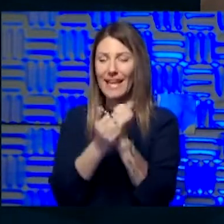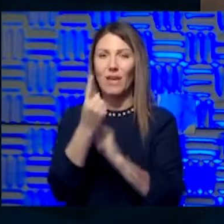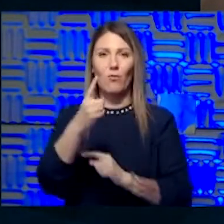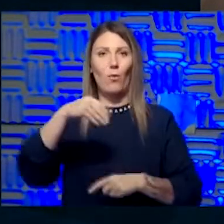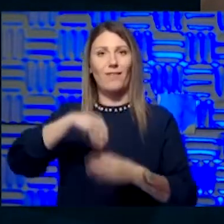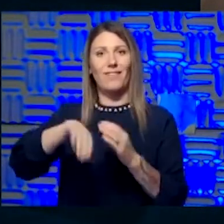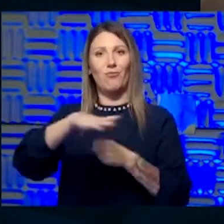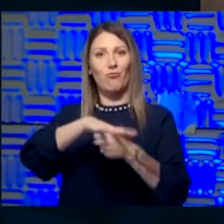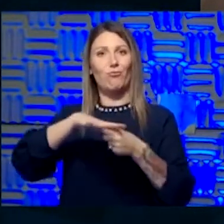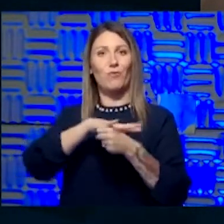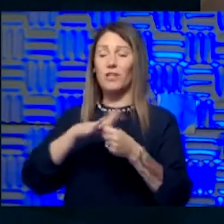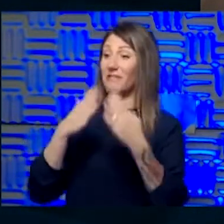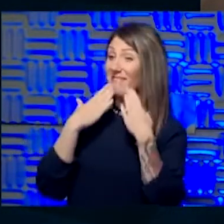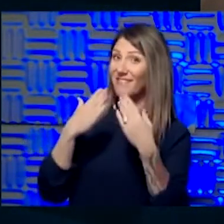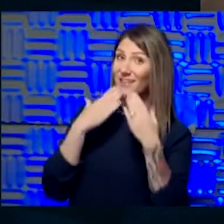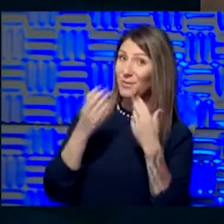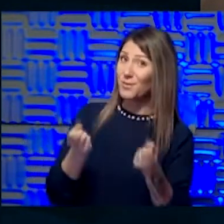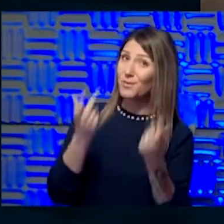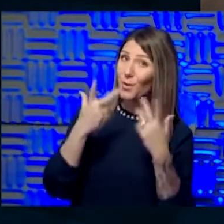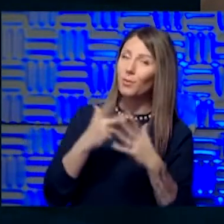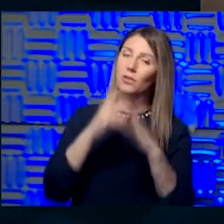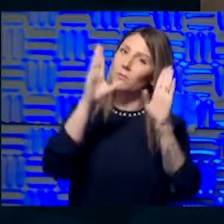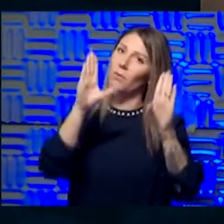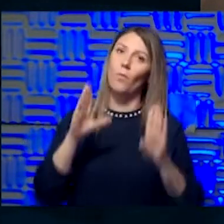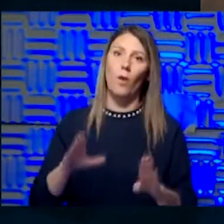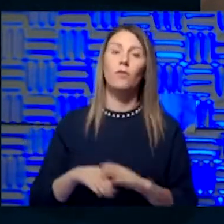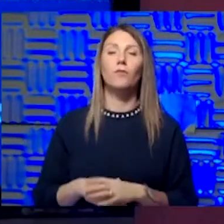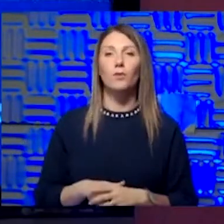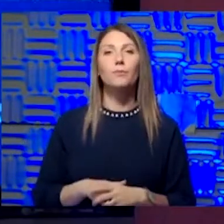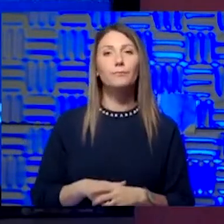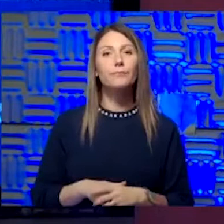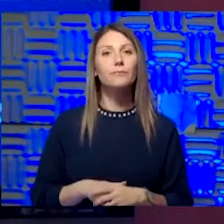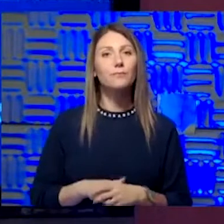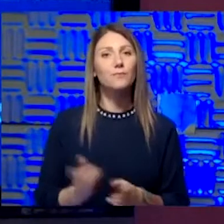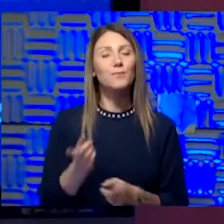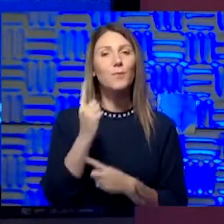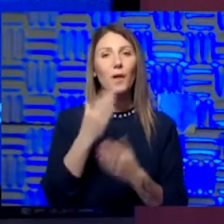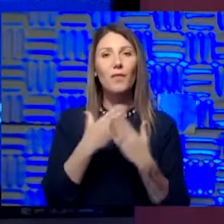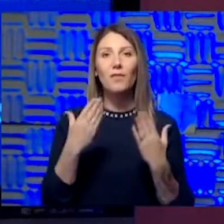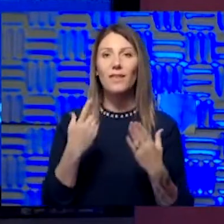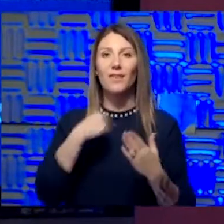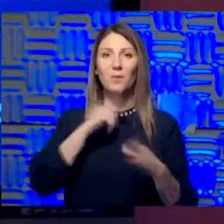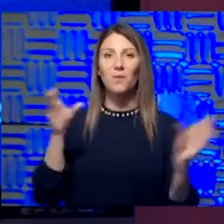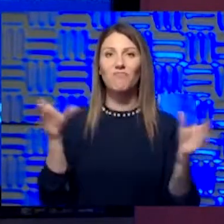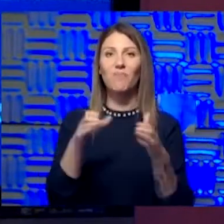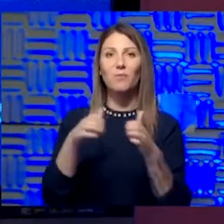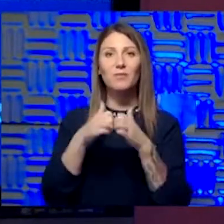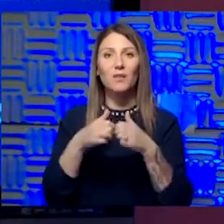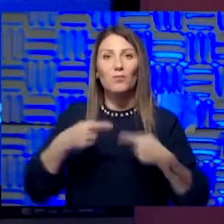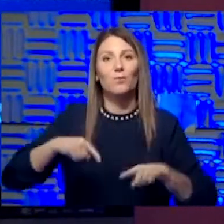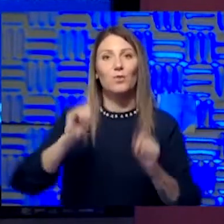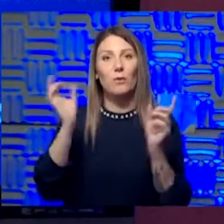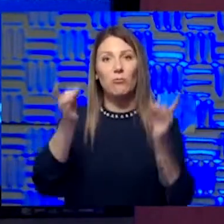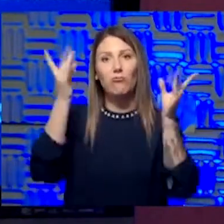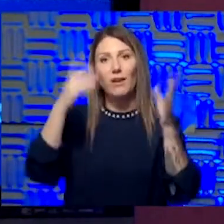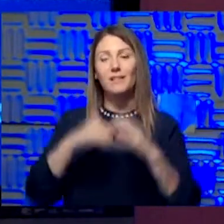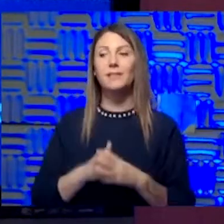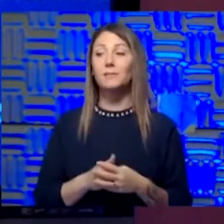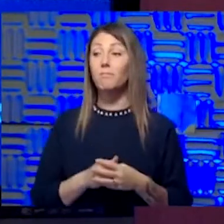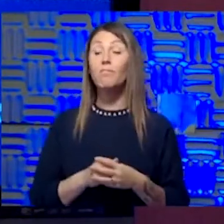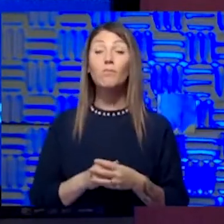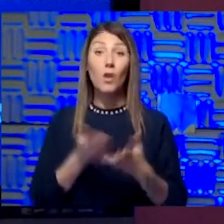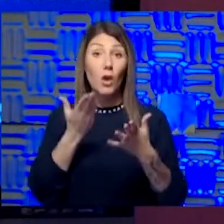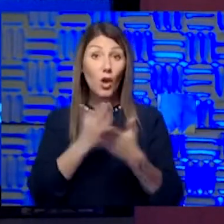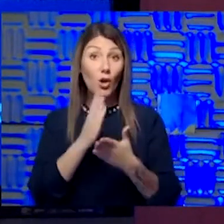to thank you. You bet. Thank you very much. It's been great, and it's one of the things that has brought us together in this crisis. So, all right.